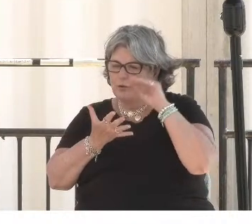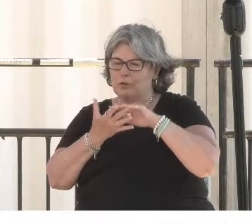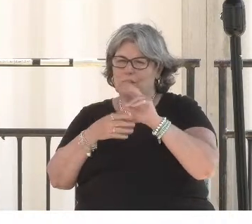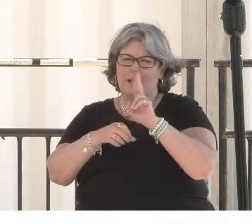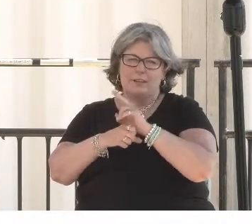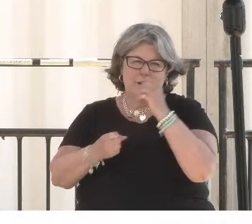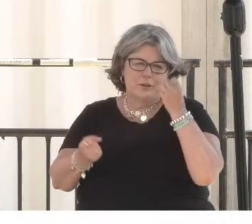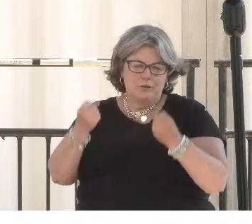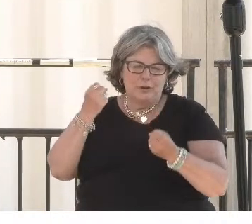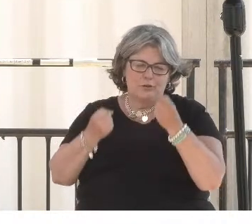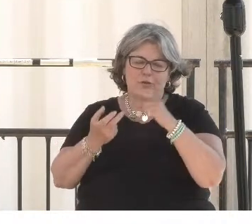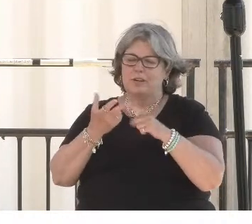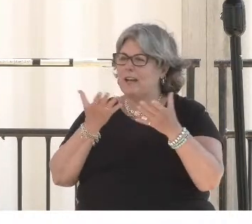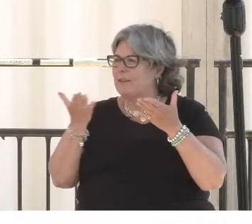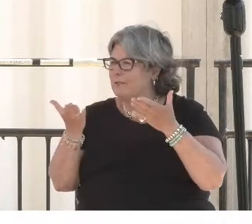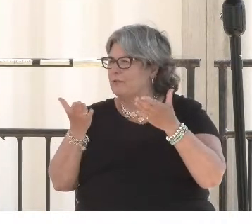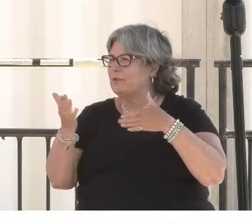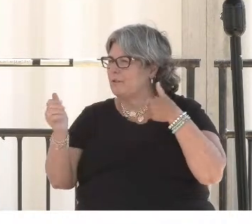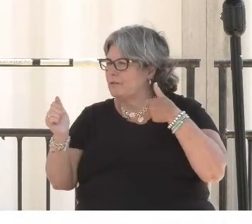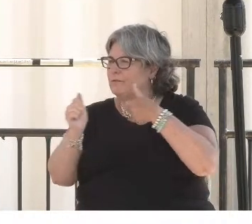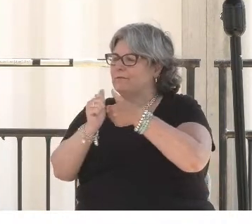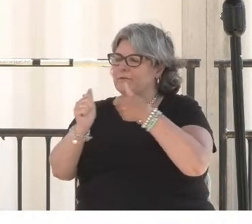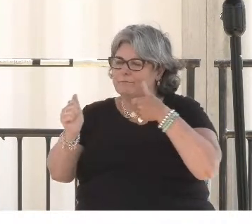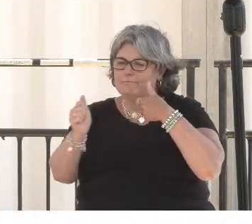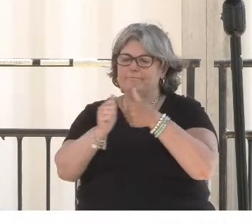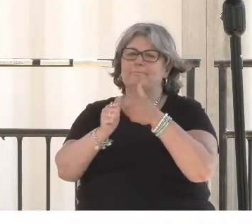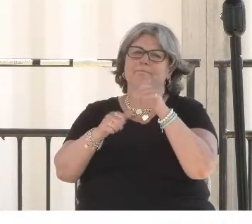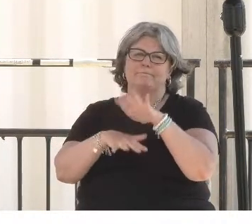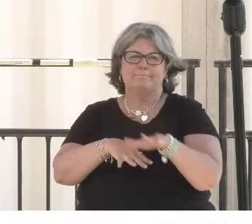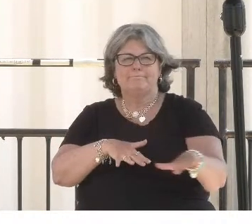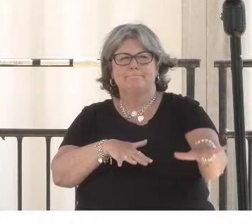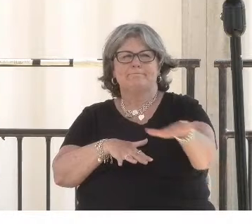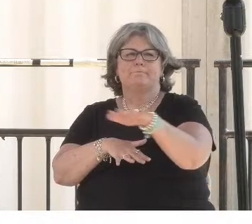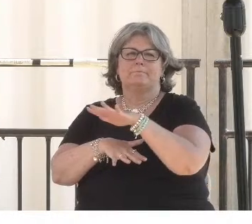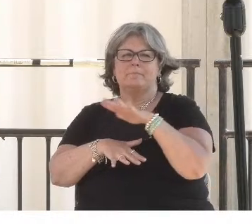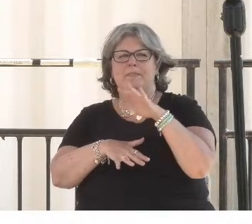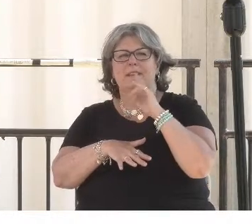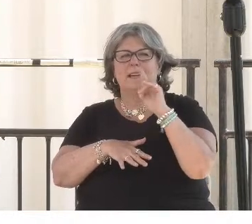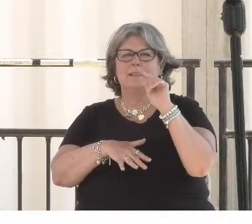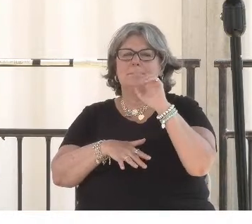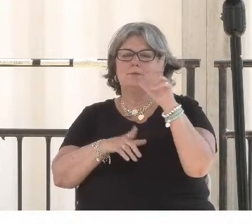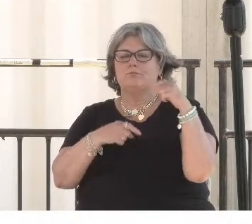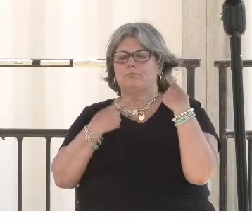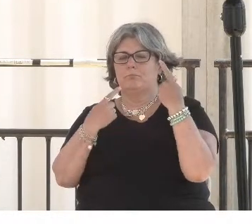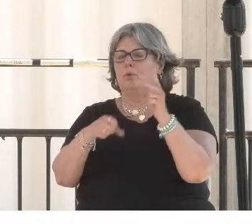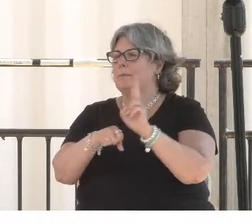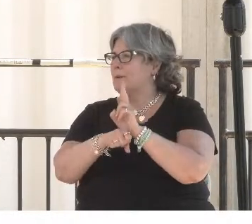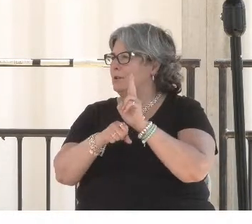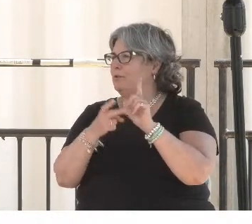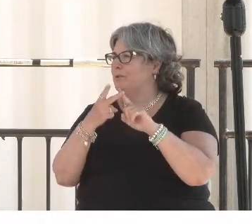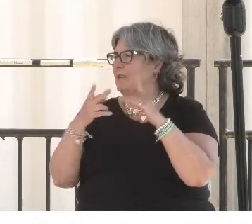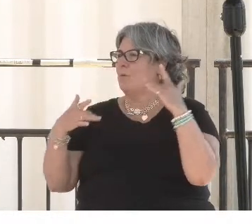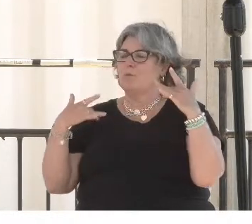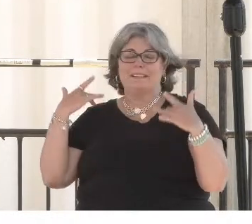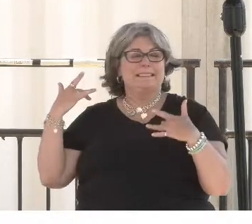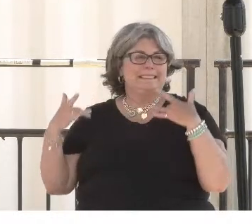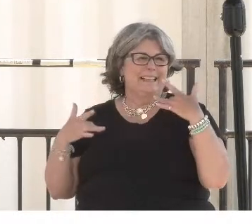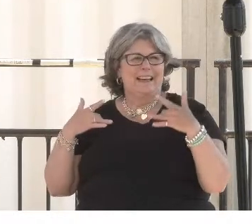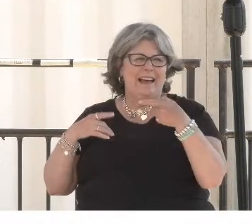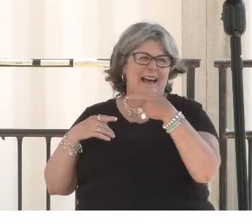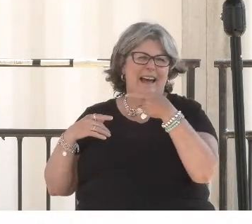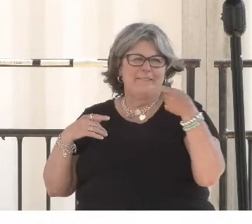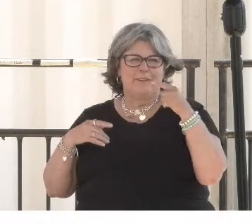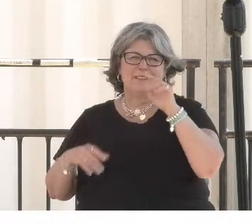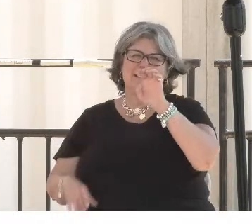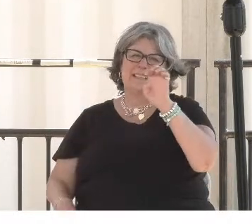trucks and how to service them and keep them out in the field more. So that's been a tool we've been using. We're excited that we're going to get our first